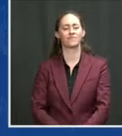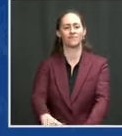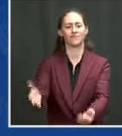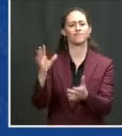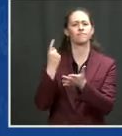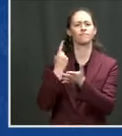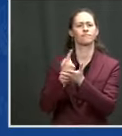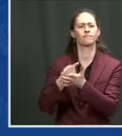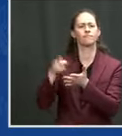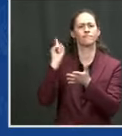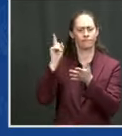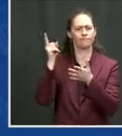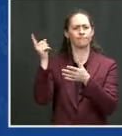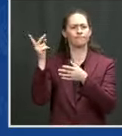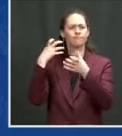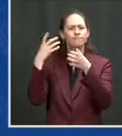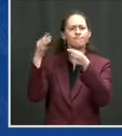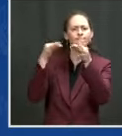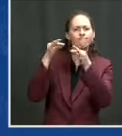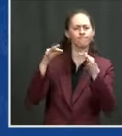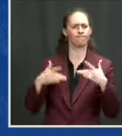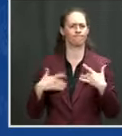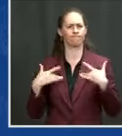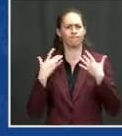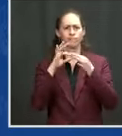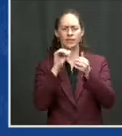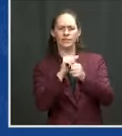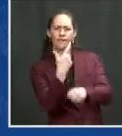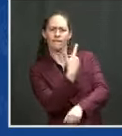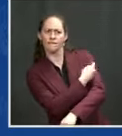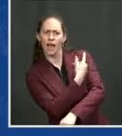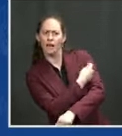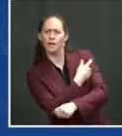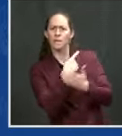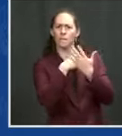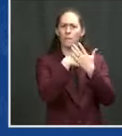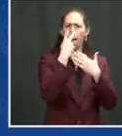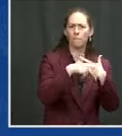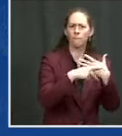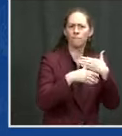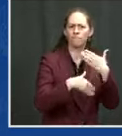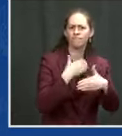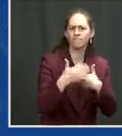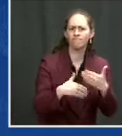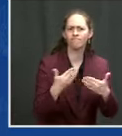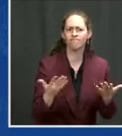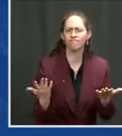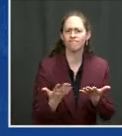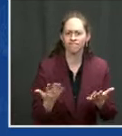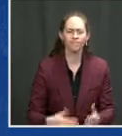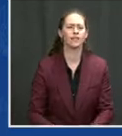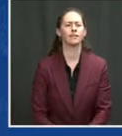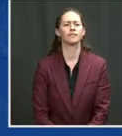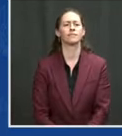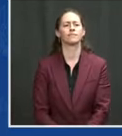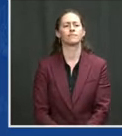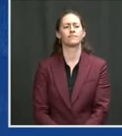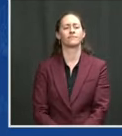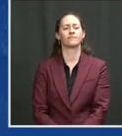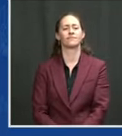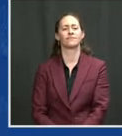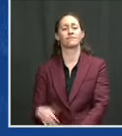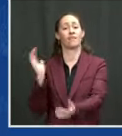our vaccination program and what comes next. And I said our goal by July the 4th is to